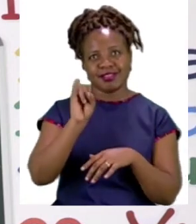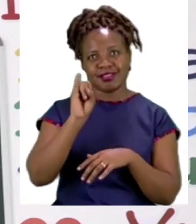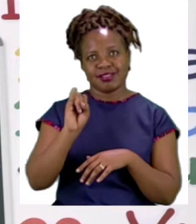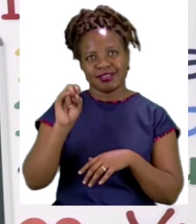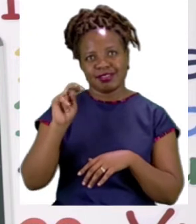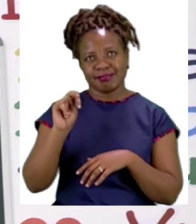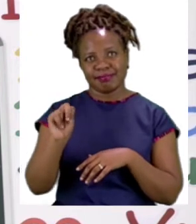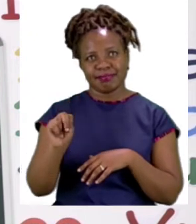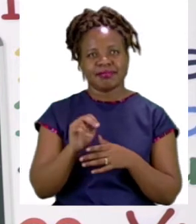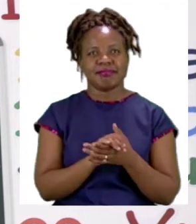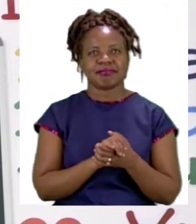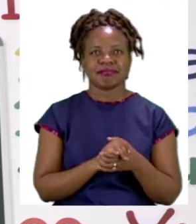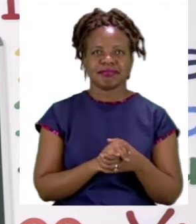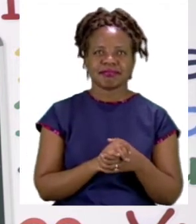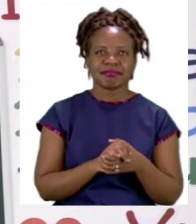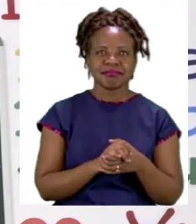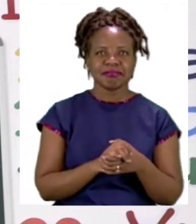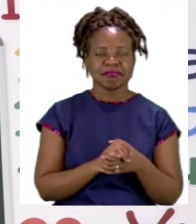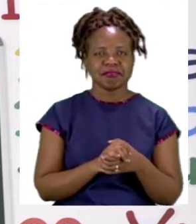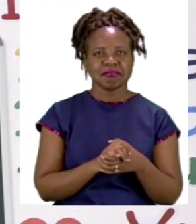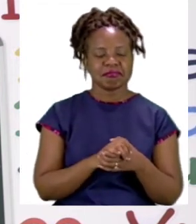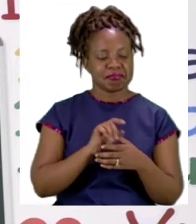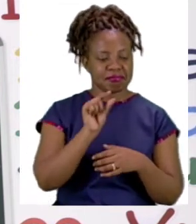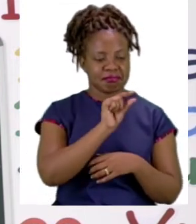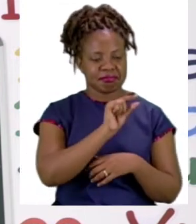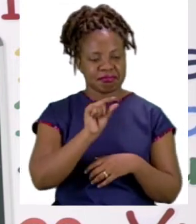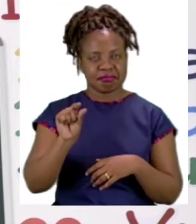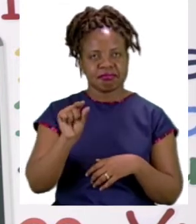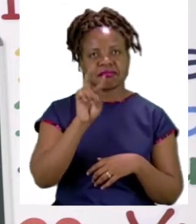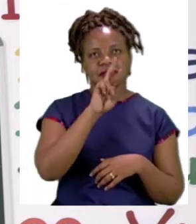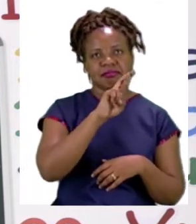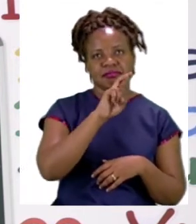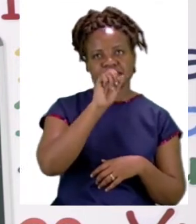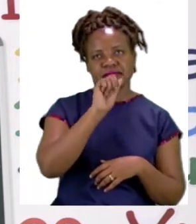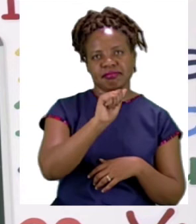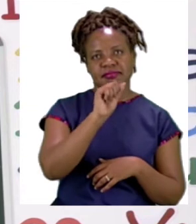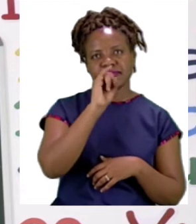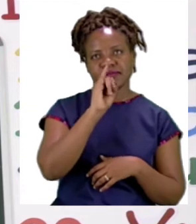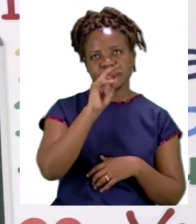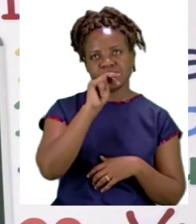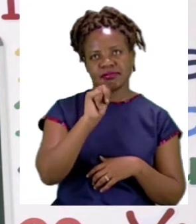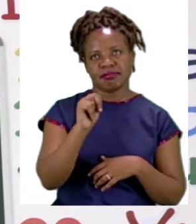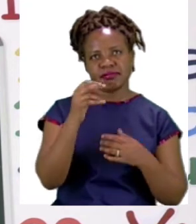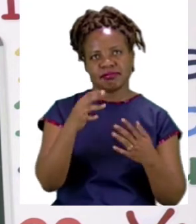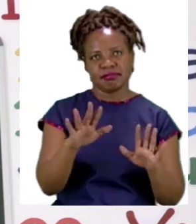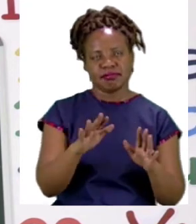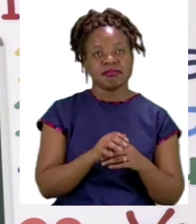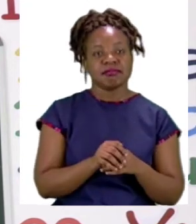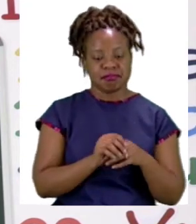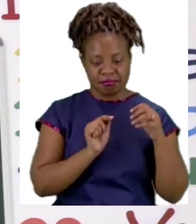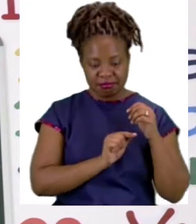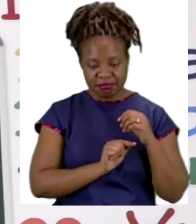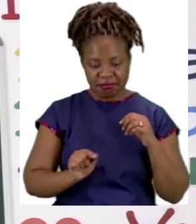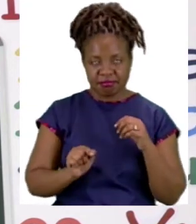So now we have the word rain. And because we have the word rain, we cross it out in